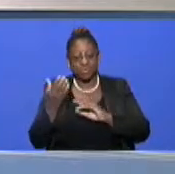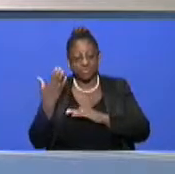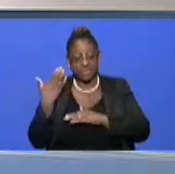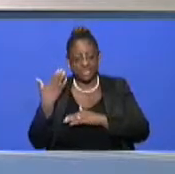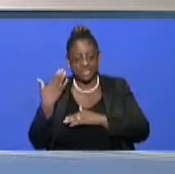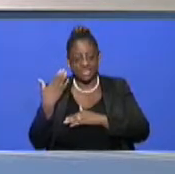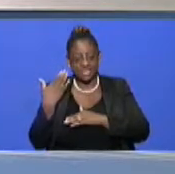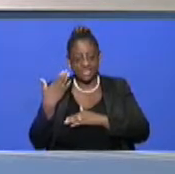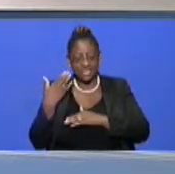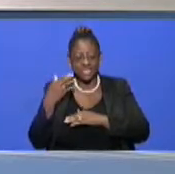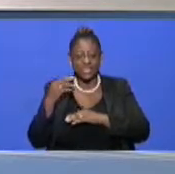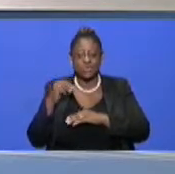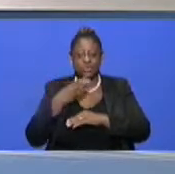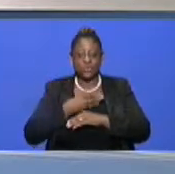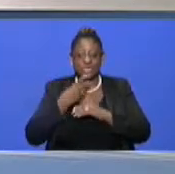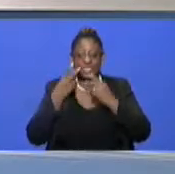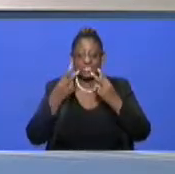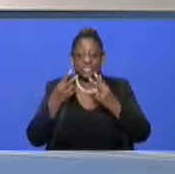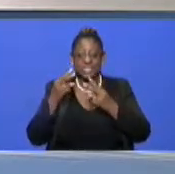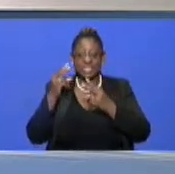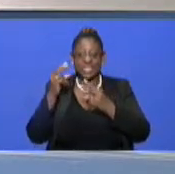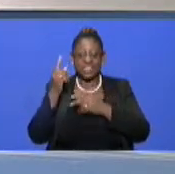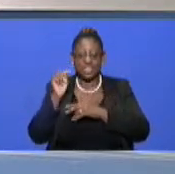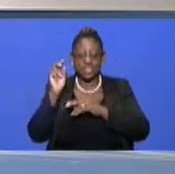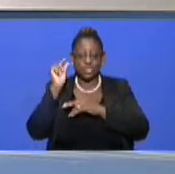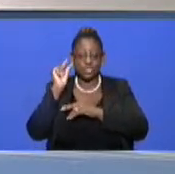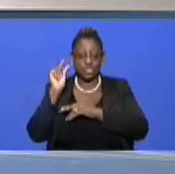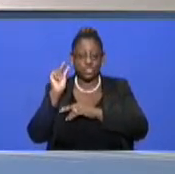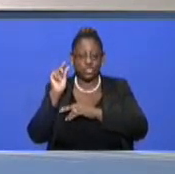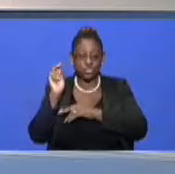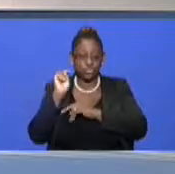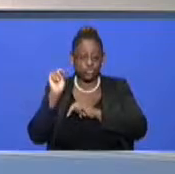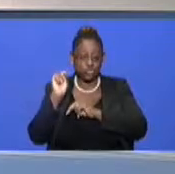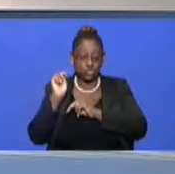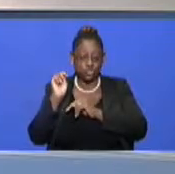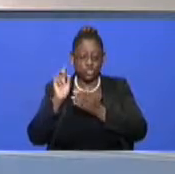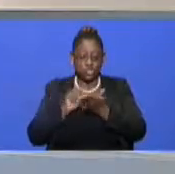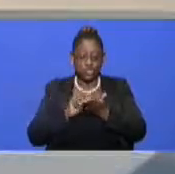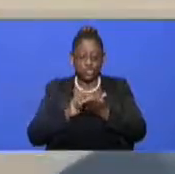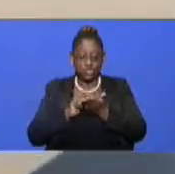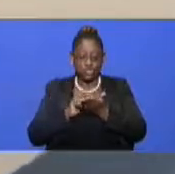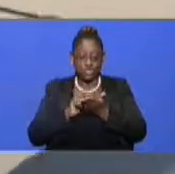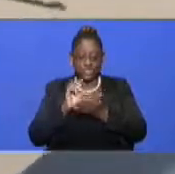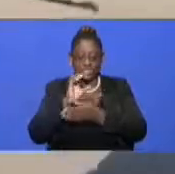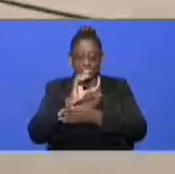at our newsroom celebration for Antoine Smith, who celebrates a birthday this weekend.